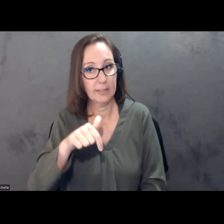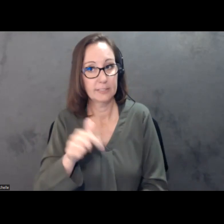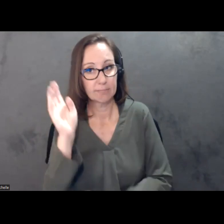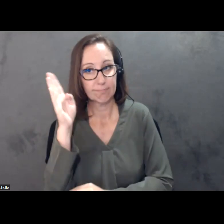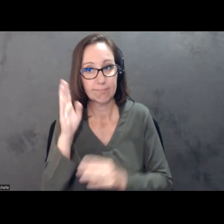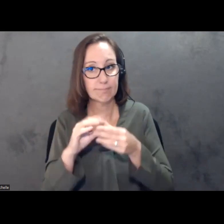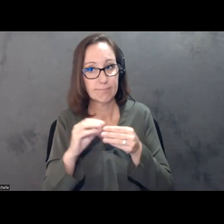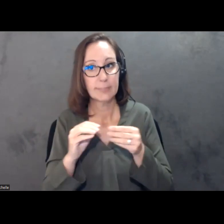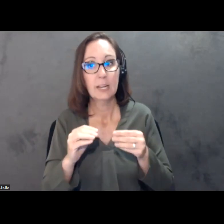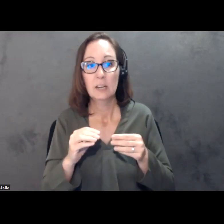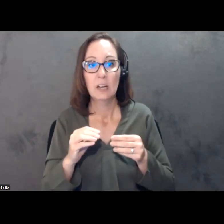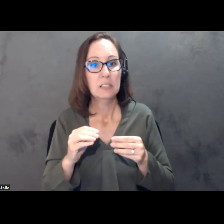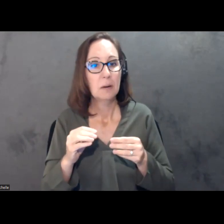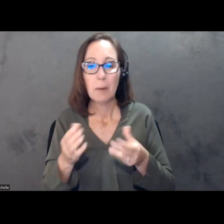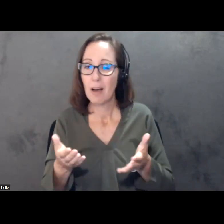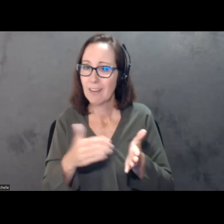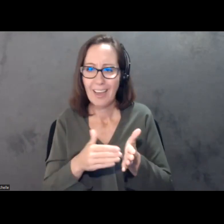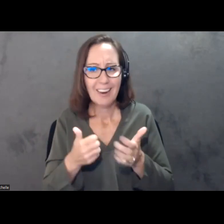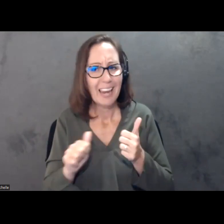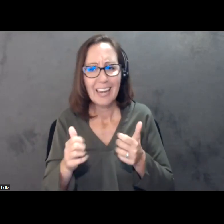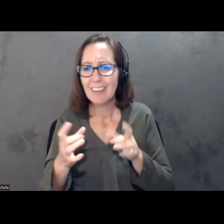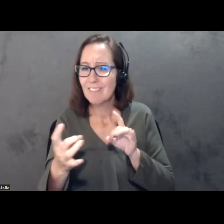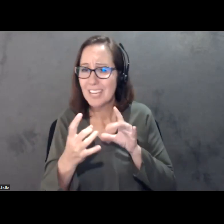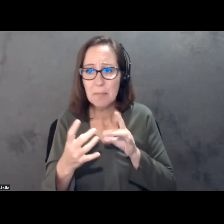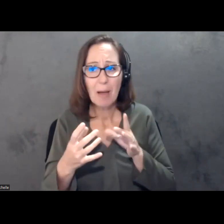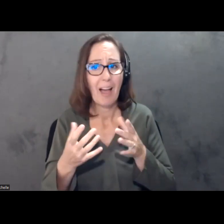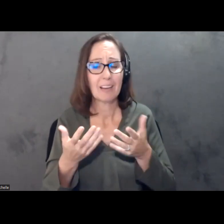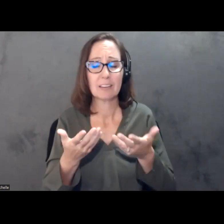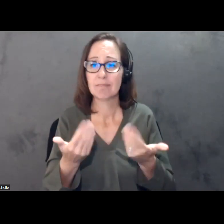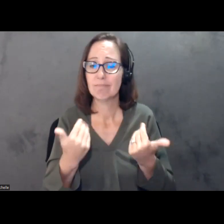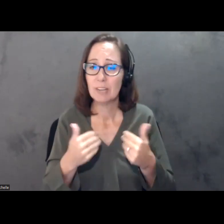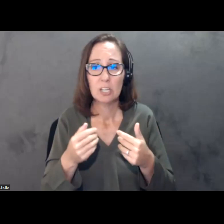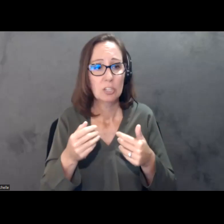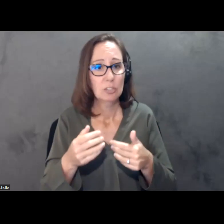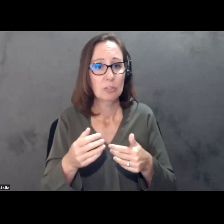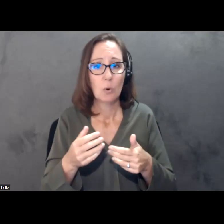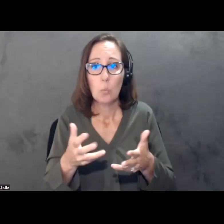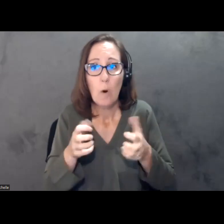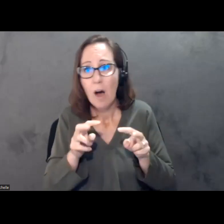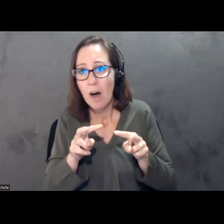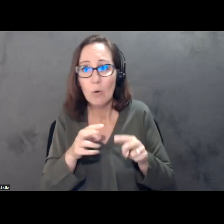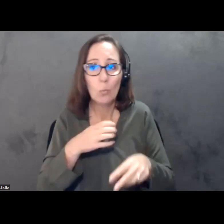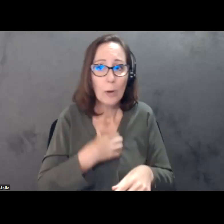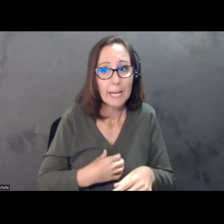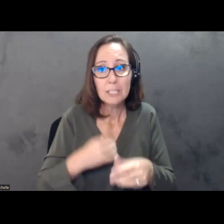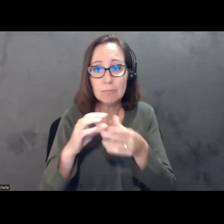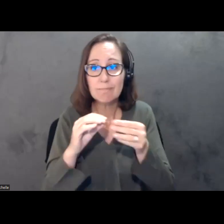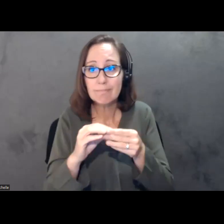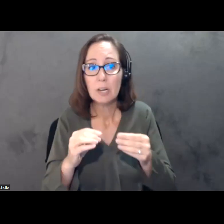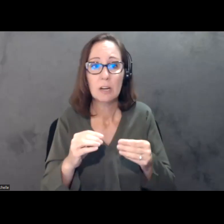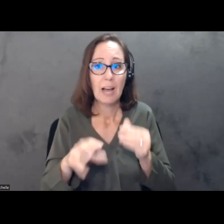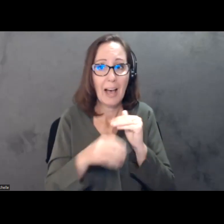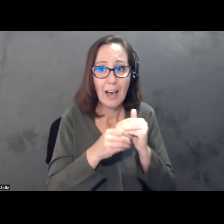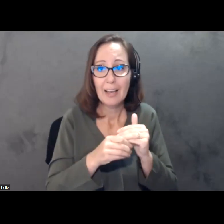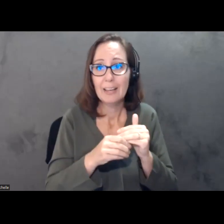any feedback regarding today's event or any information shared or information that you would have liked to see shared, you know, please feel